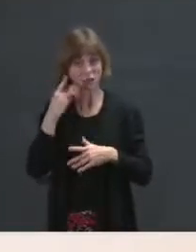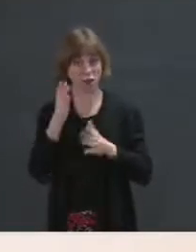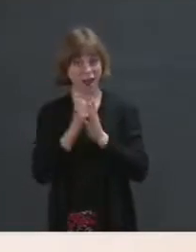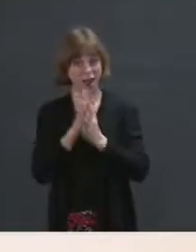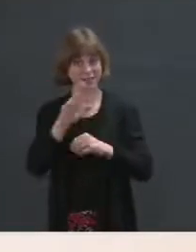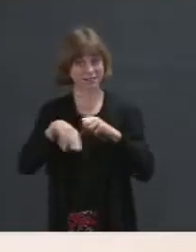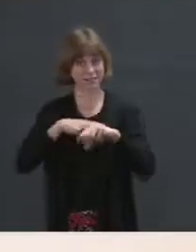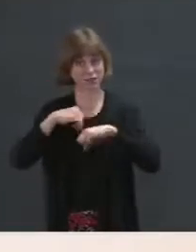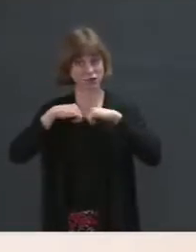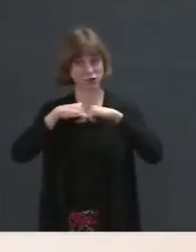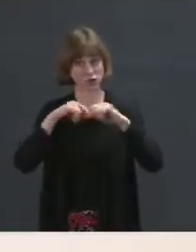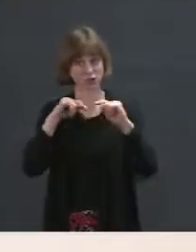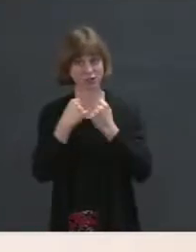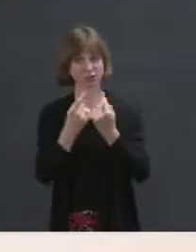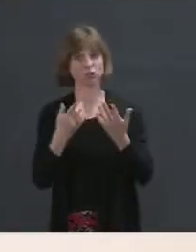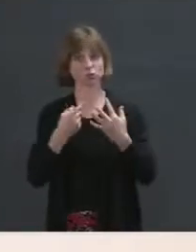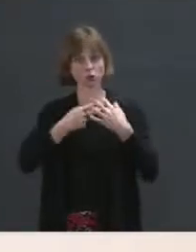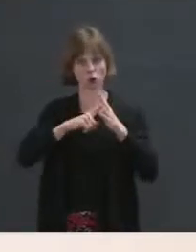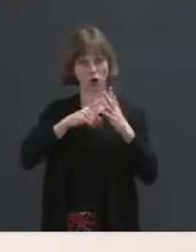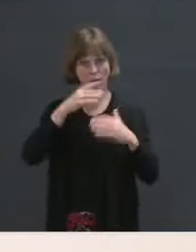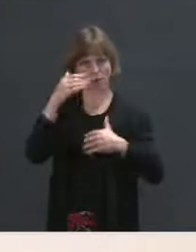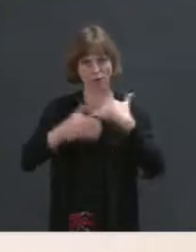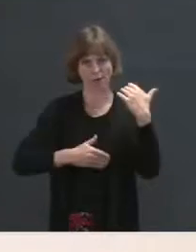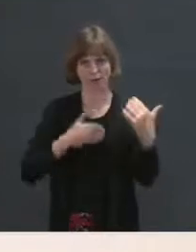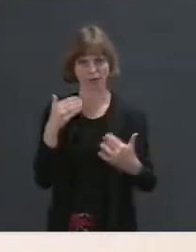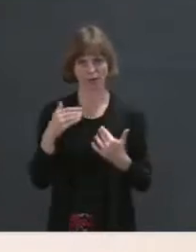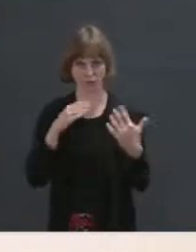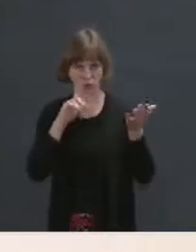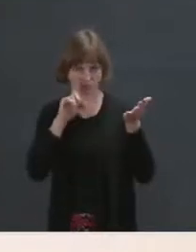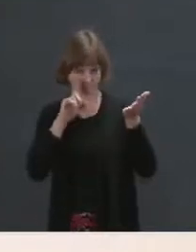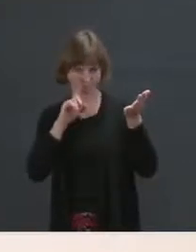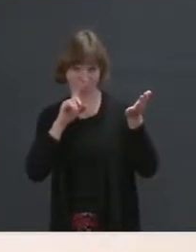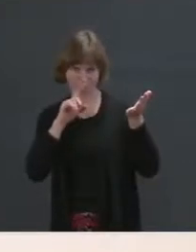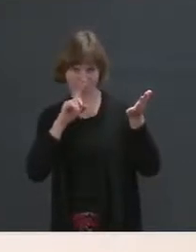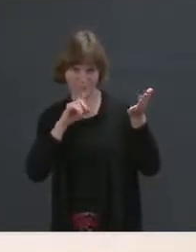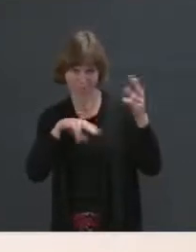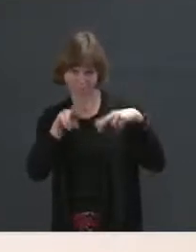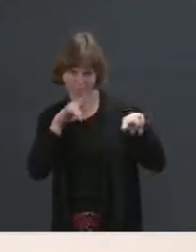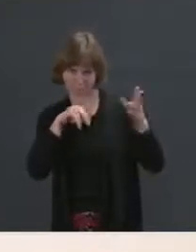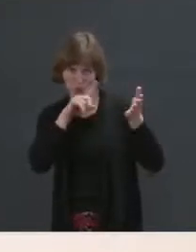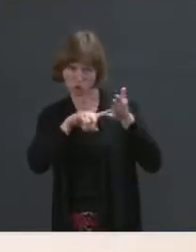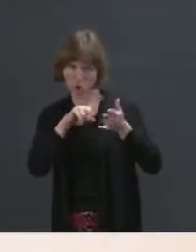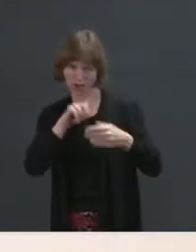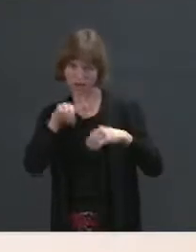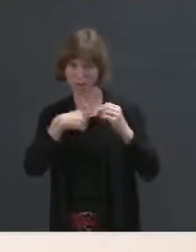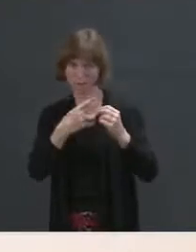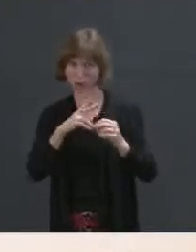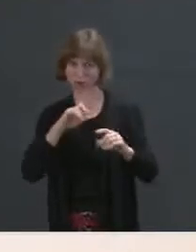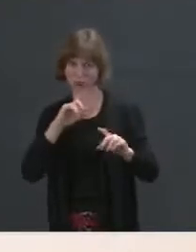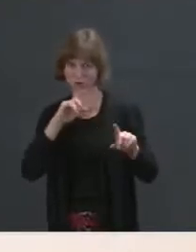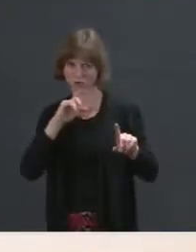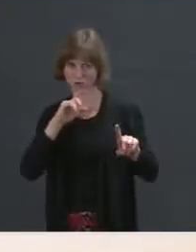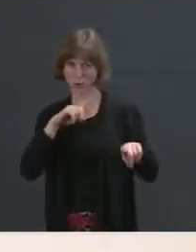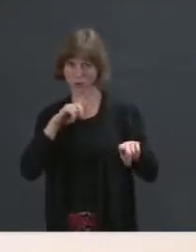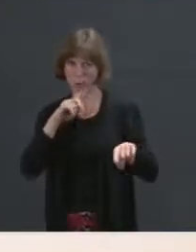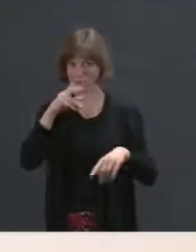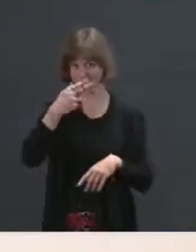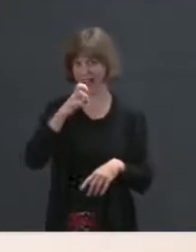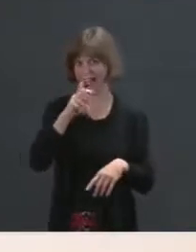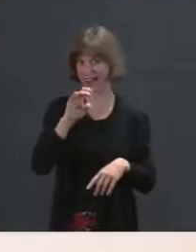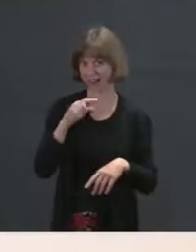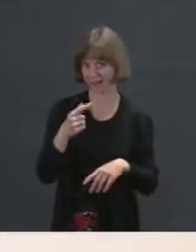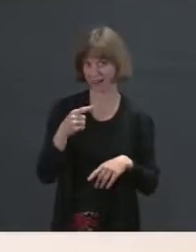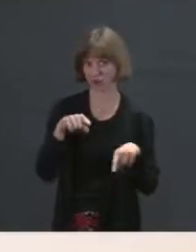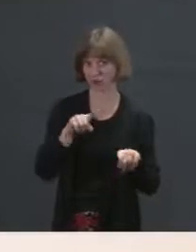launch a process of looking into not only reports of hacking around the 2020 election, but